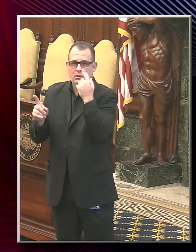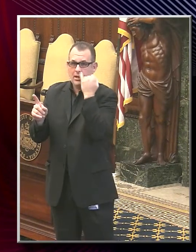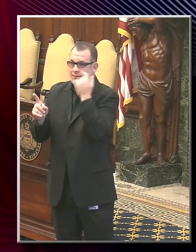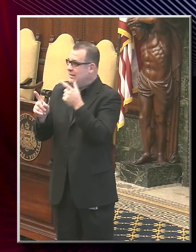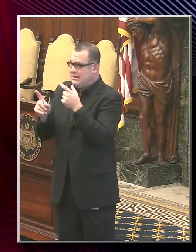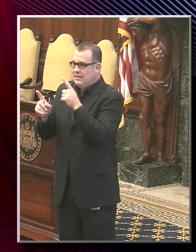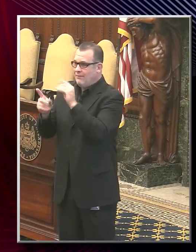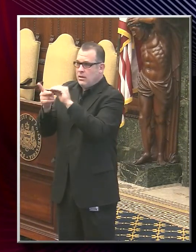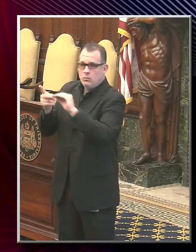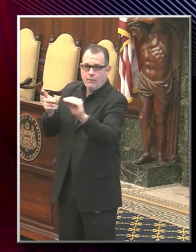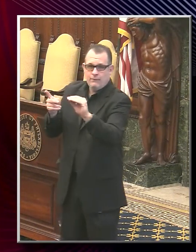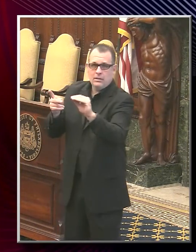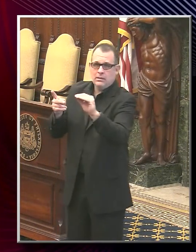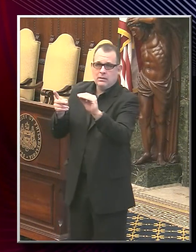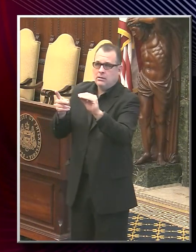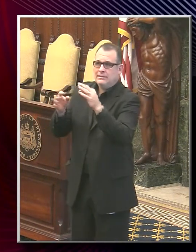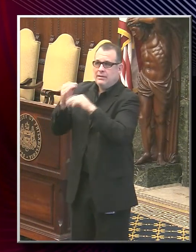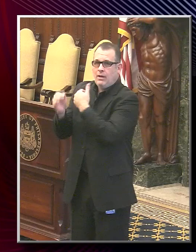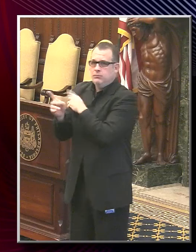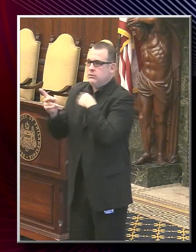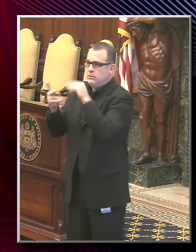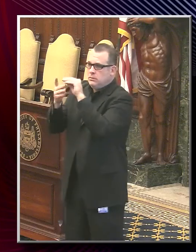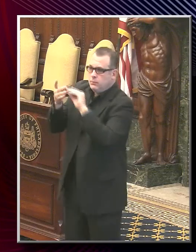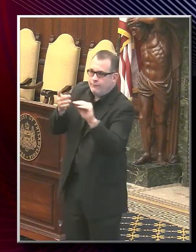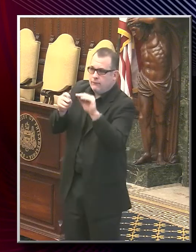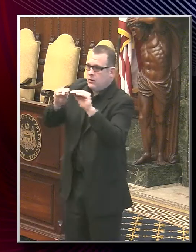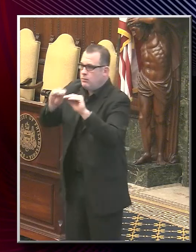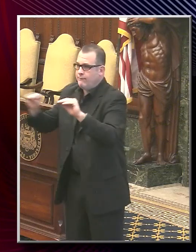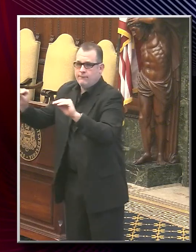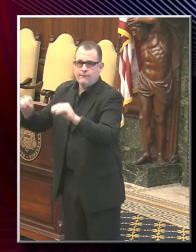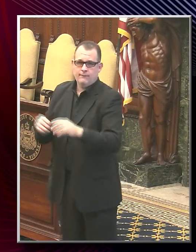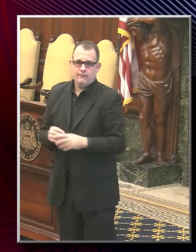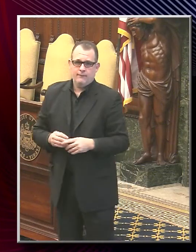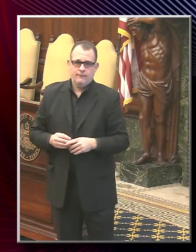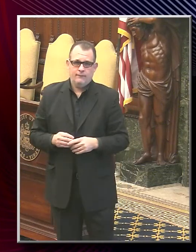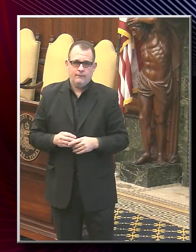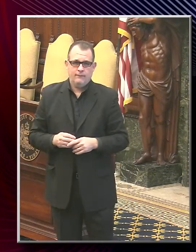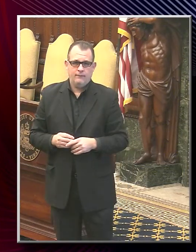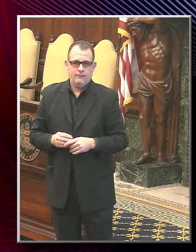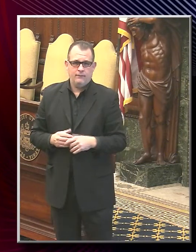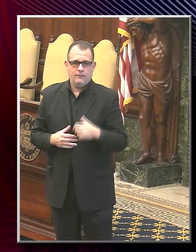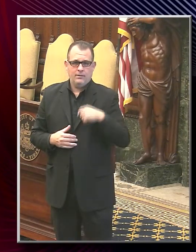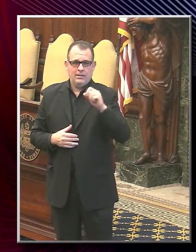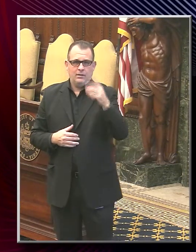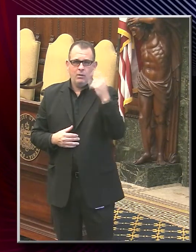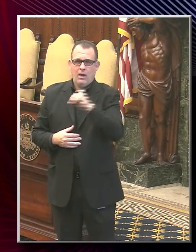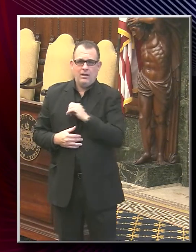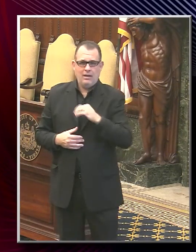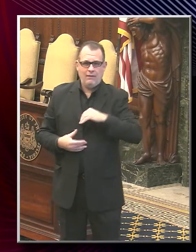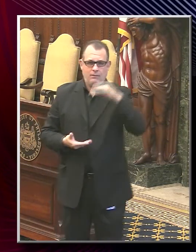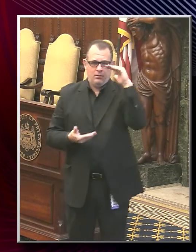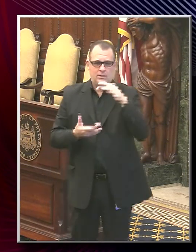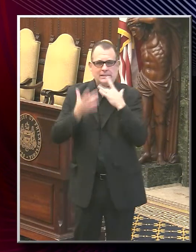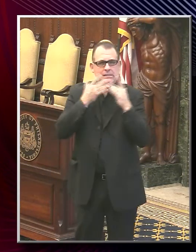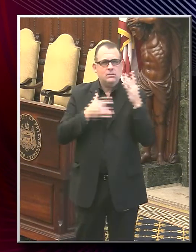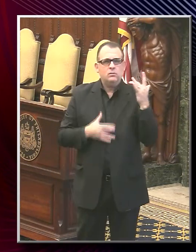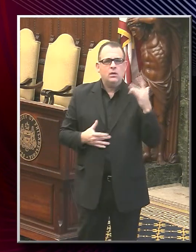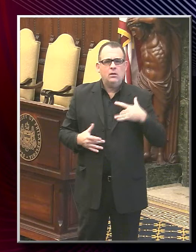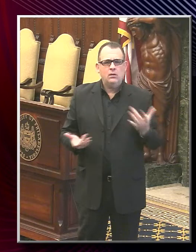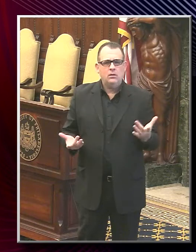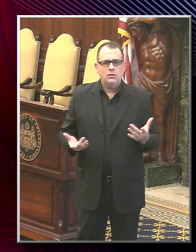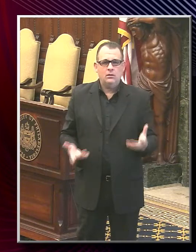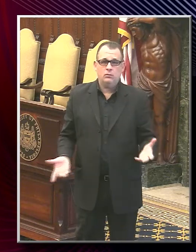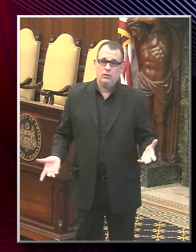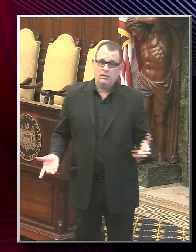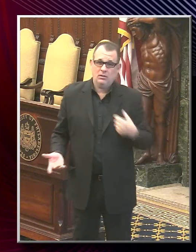Okay, and is there a reason why you're seeing staffing shortages right now that you can point to? I think the reason is that every hospital in